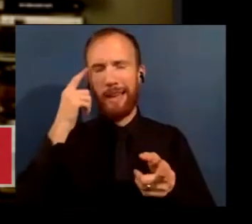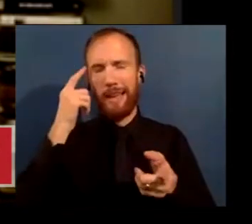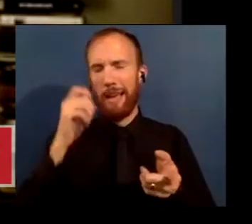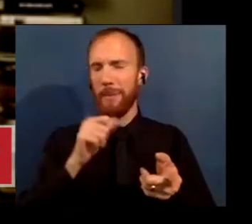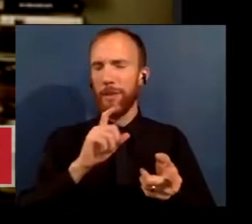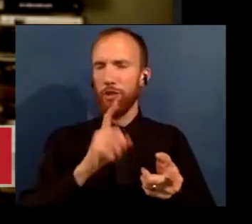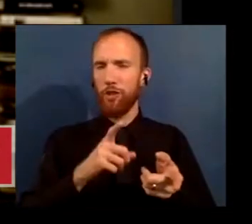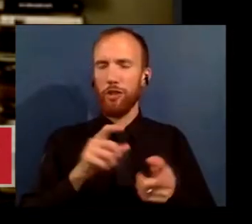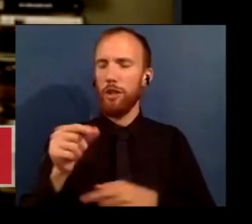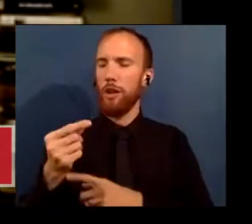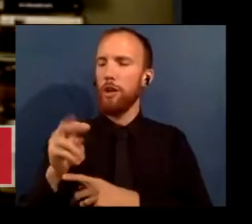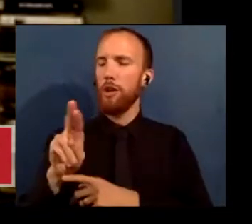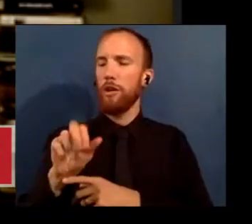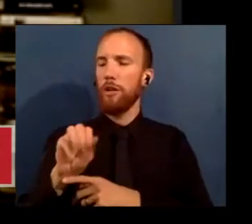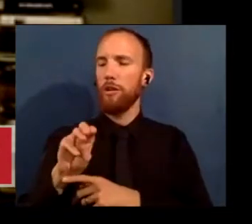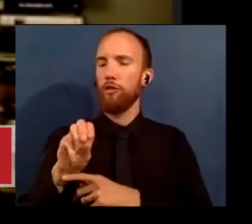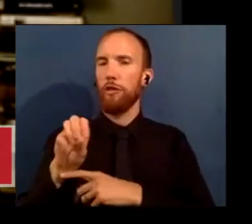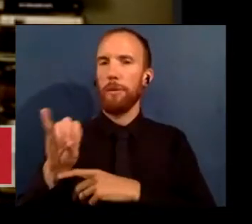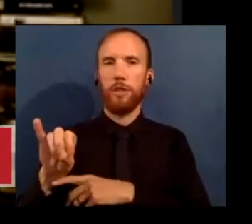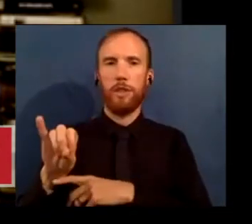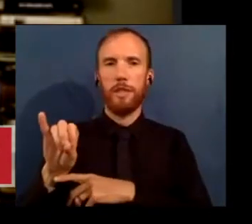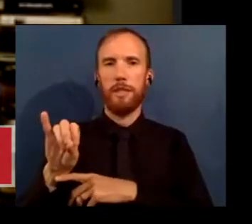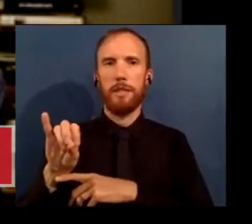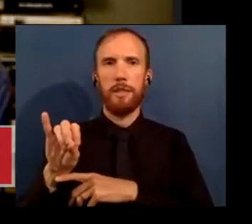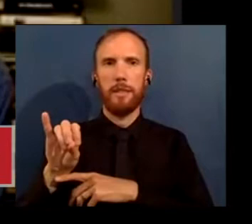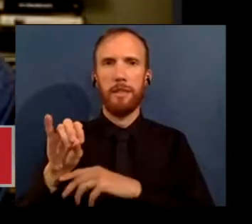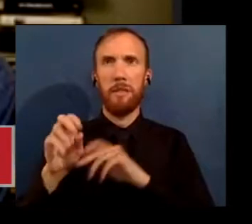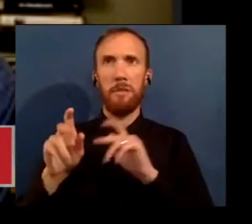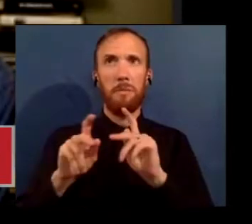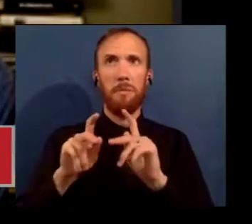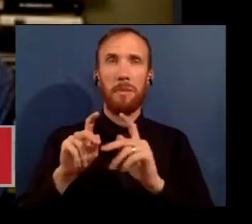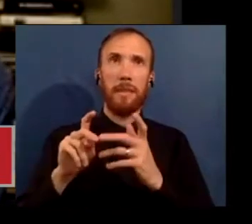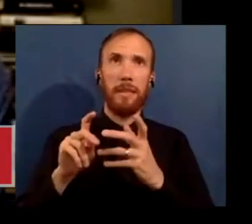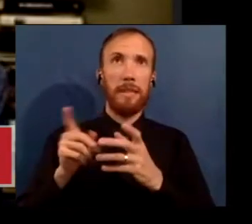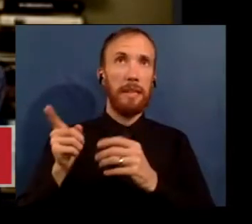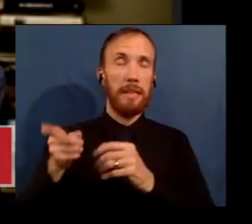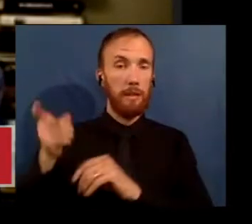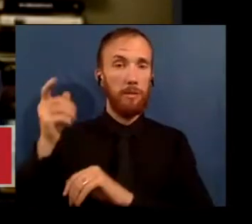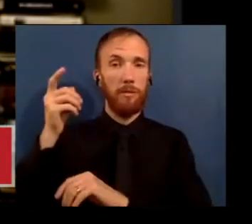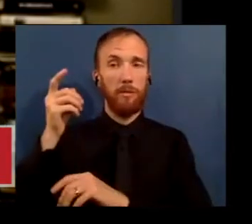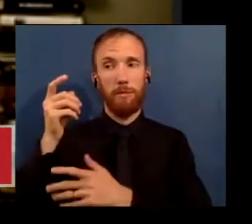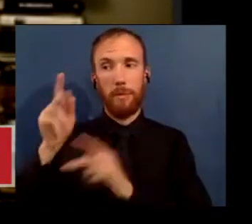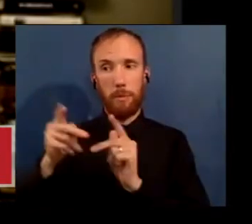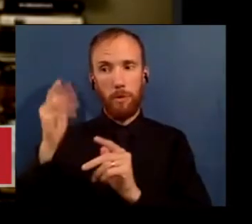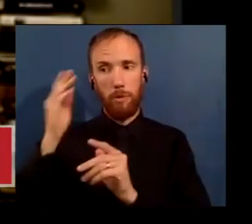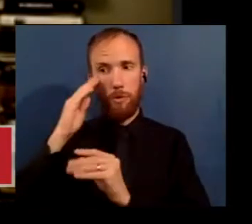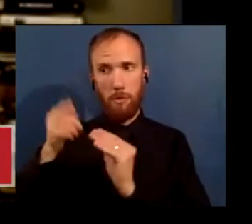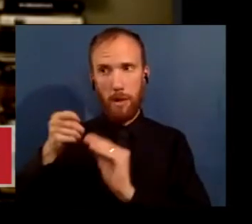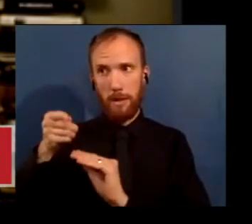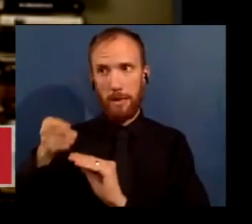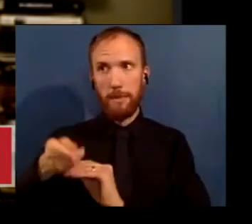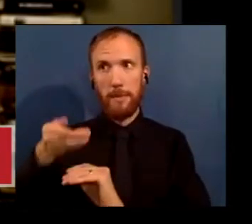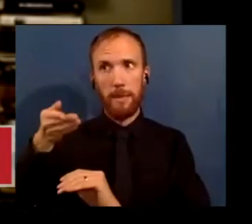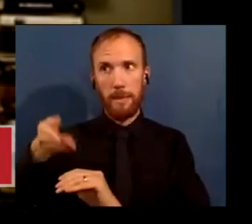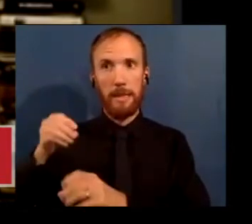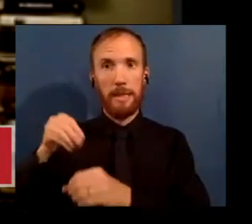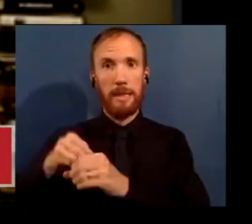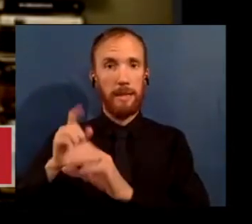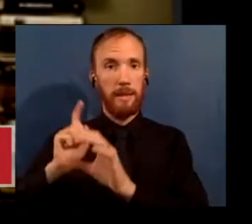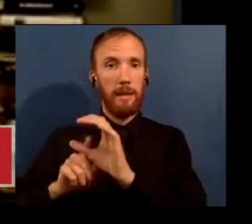was not known outside the communist world until the 1950s.